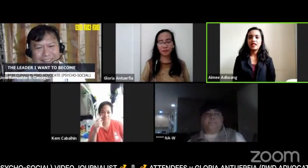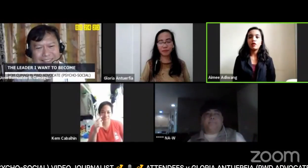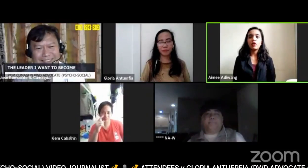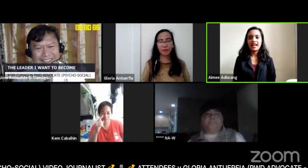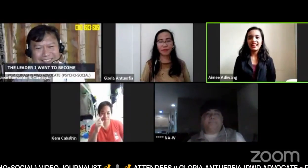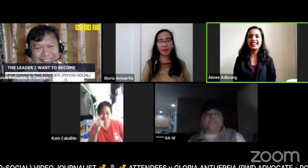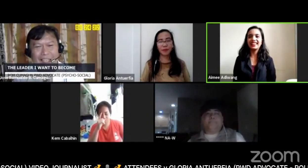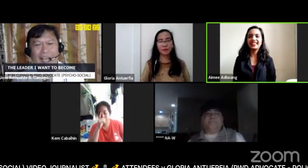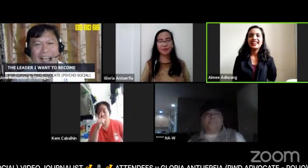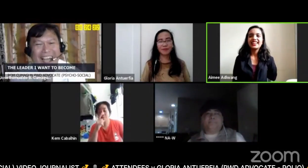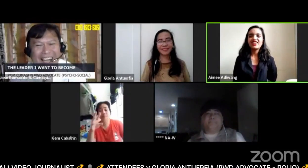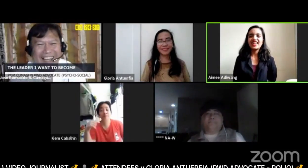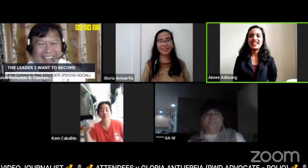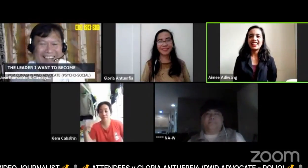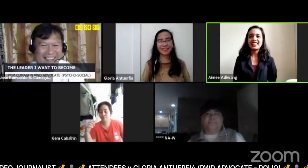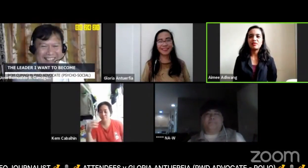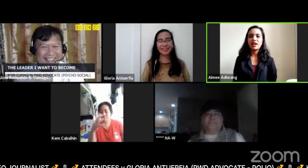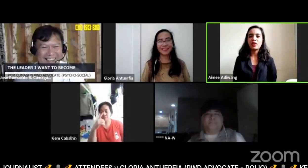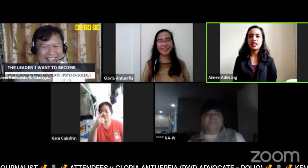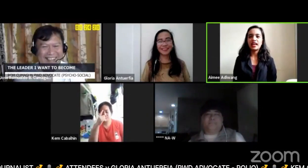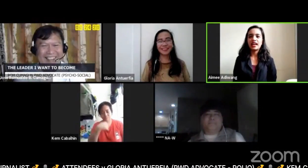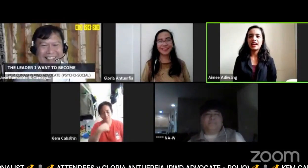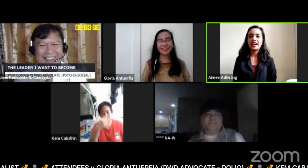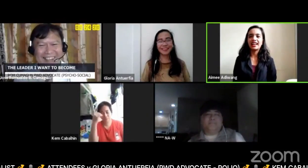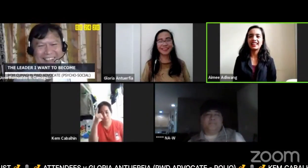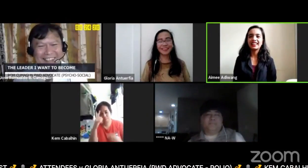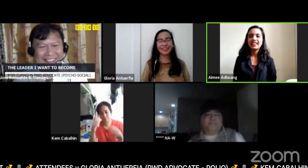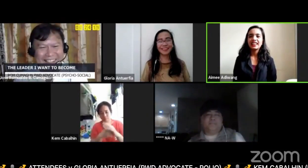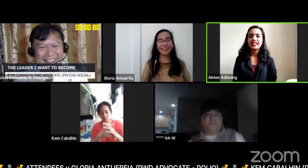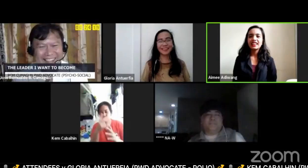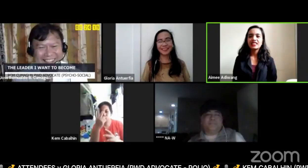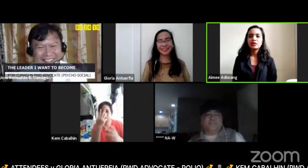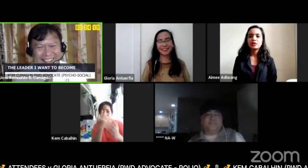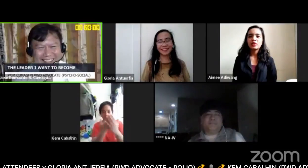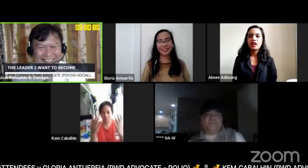Wait, nawala. Nawala sa isip. Wait.